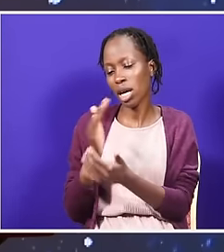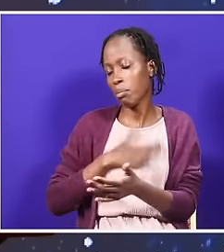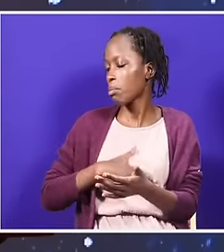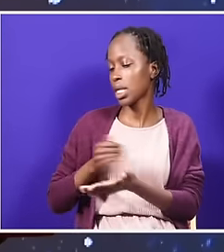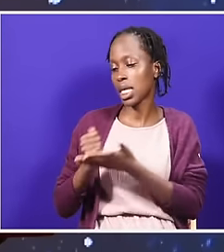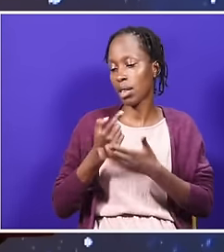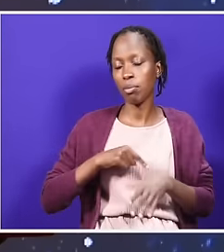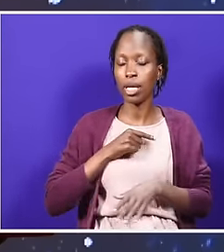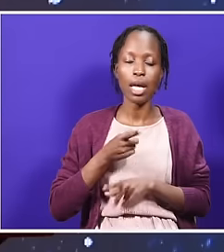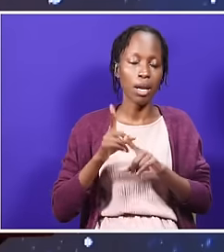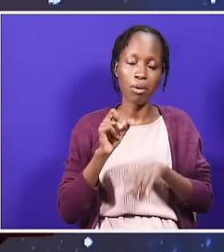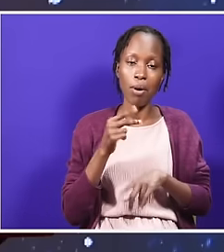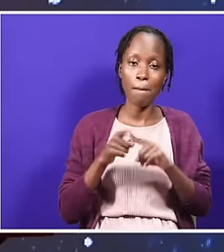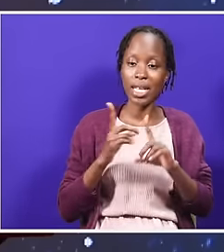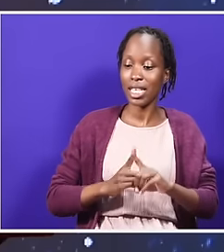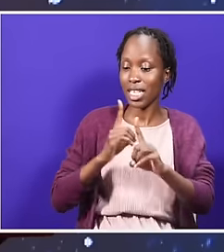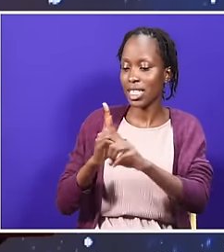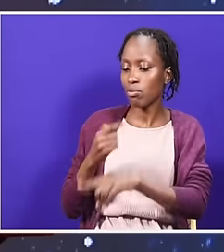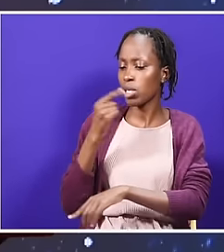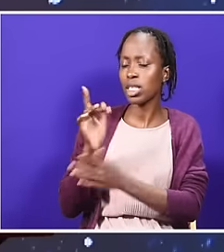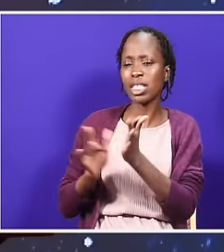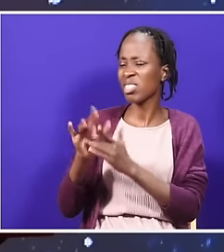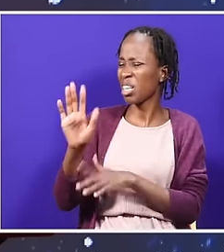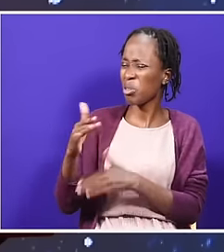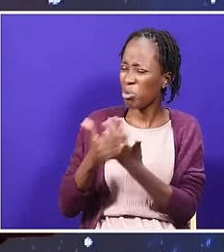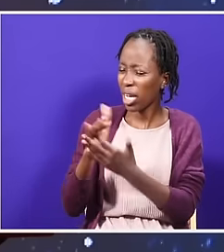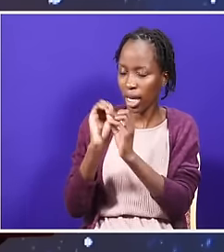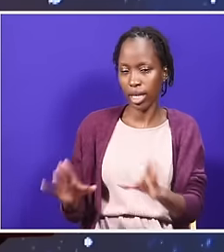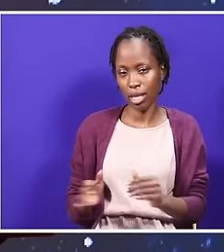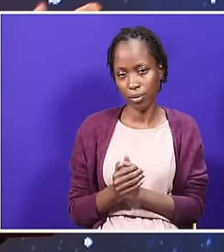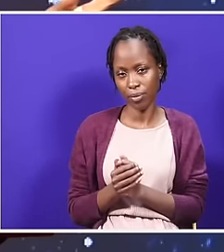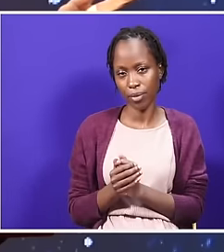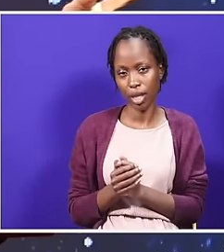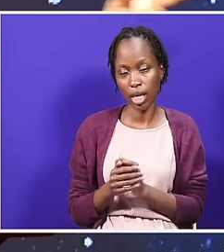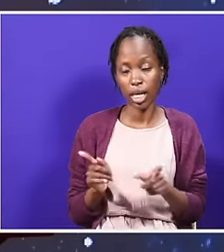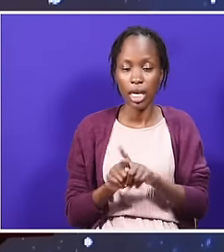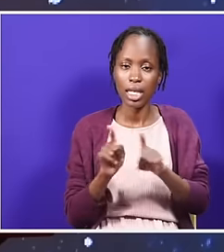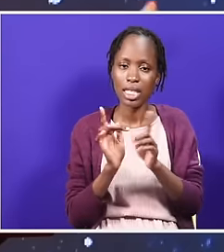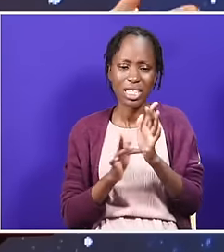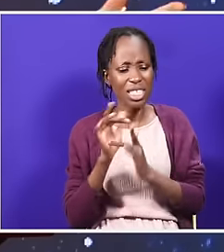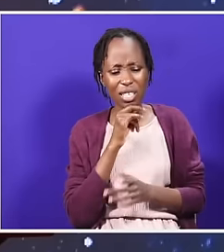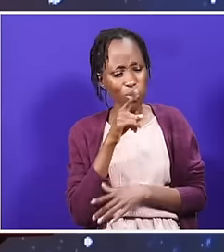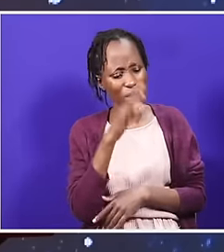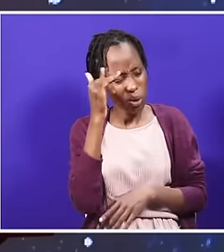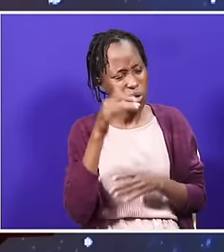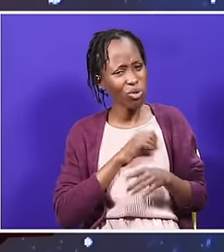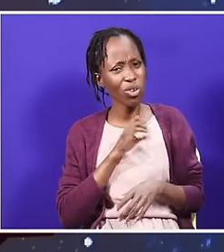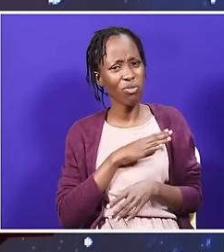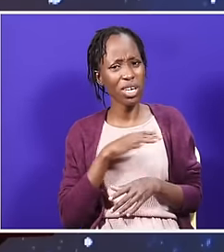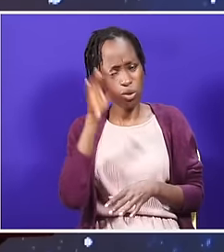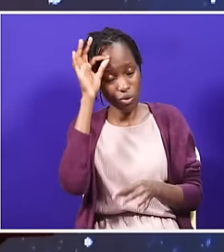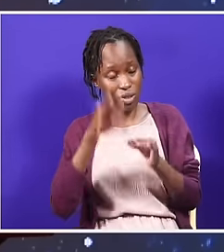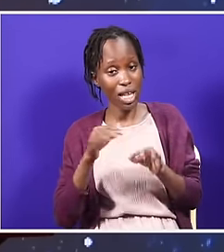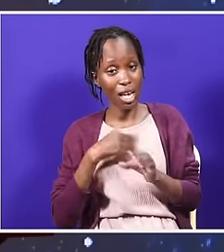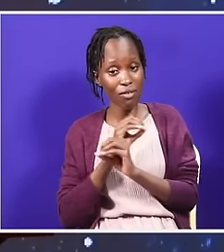help us," they yelled, "Don't you care?" They insulted him. That's why he says, "Why are you so afraid? Do you still have